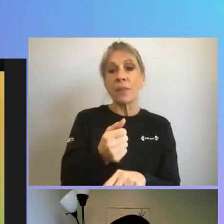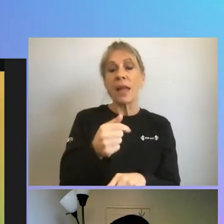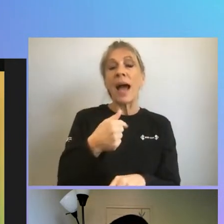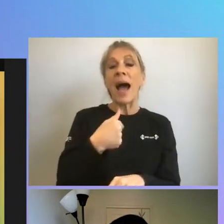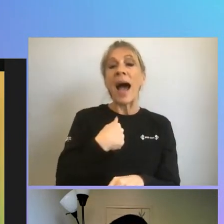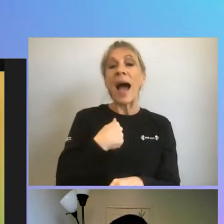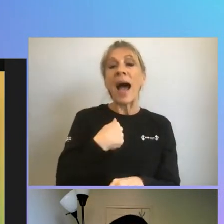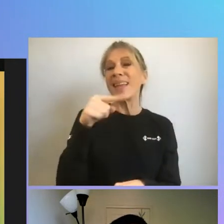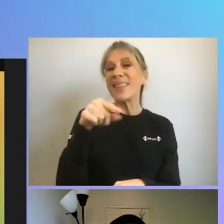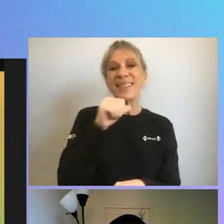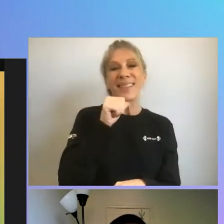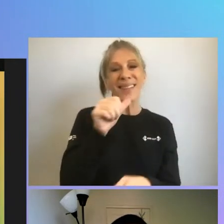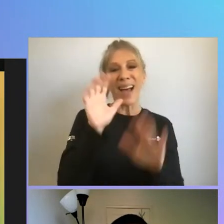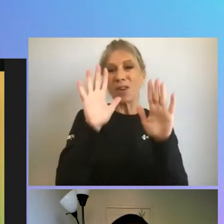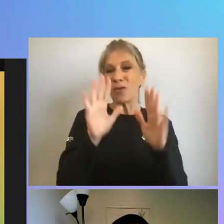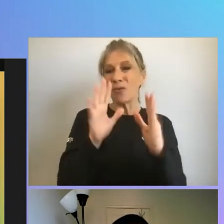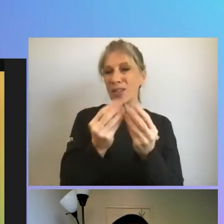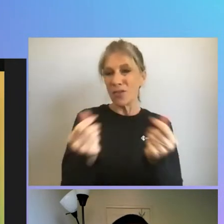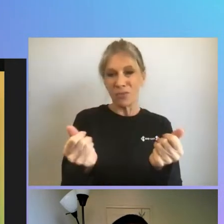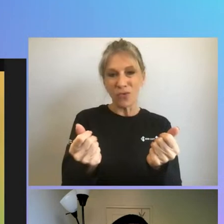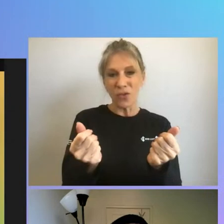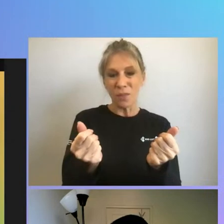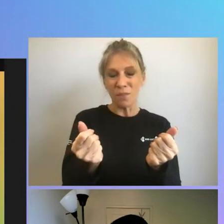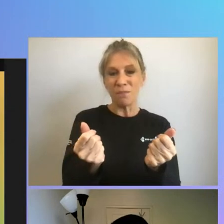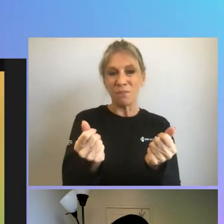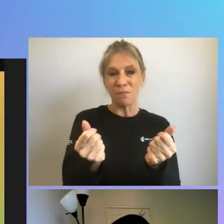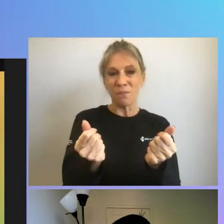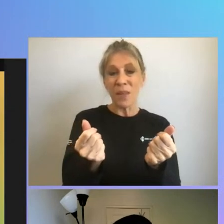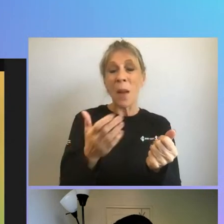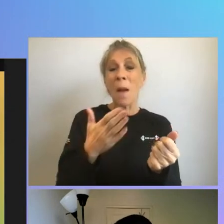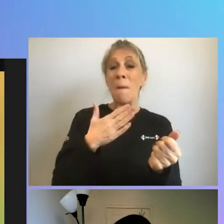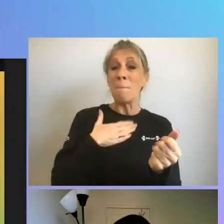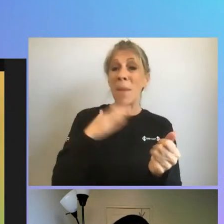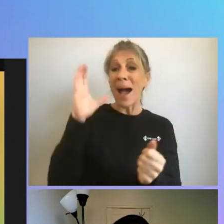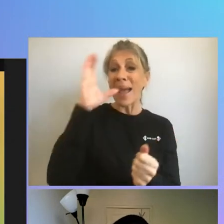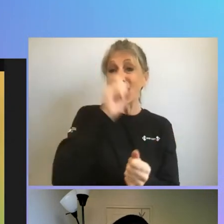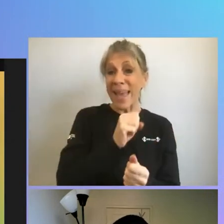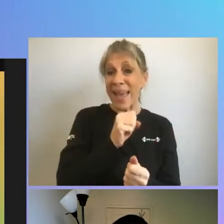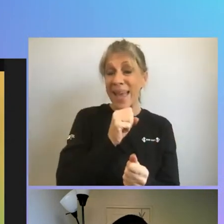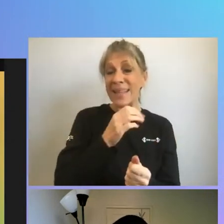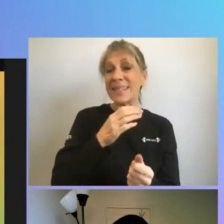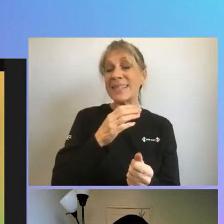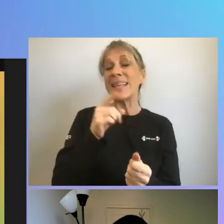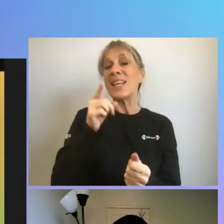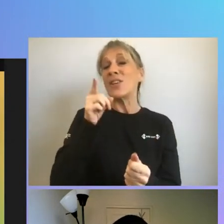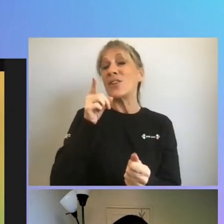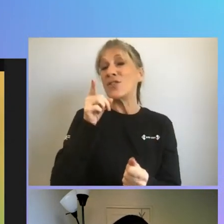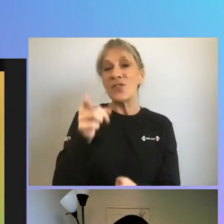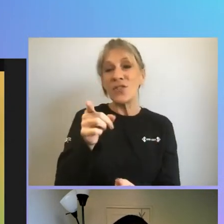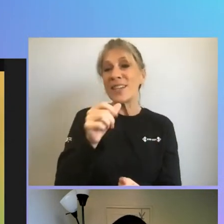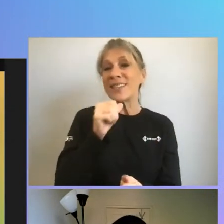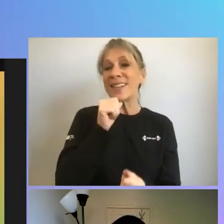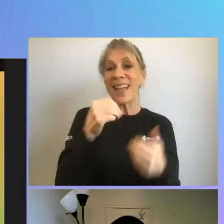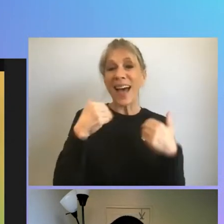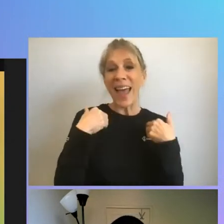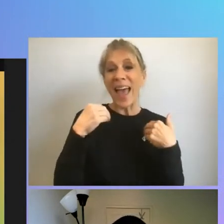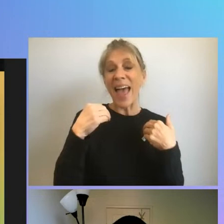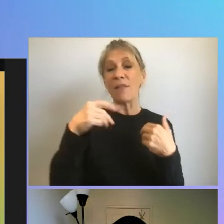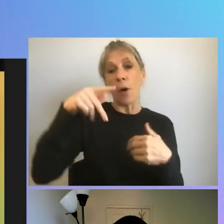a great solution. And my guess is that Susheta probably doesn't already have an image of a